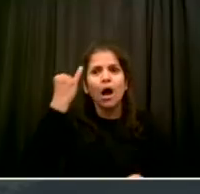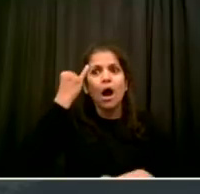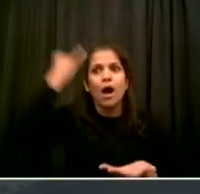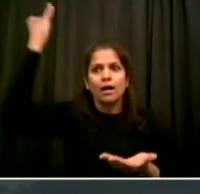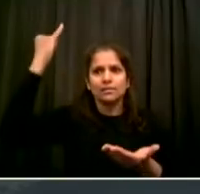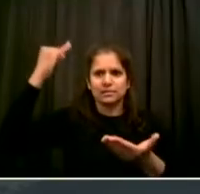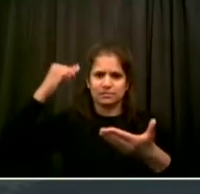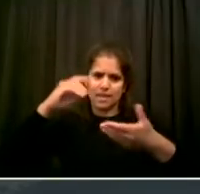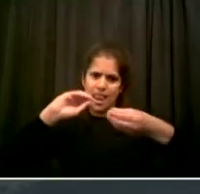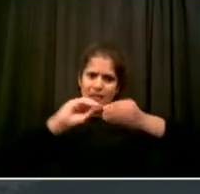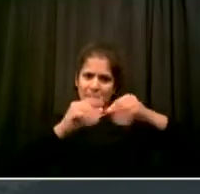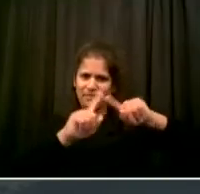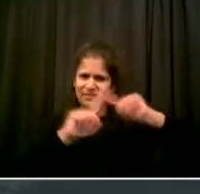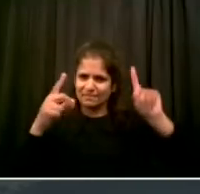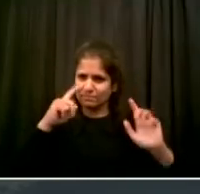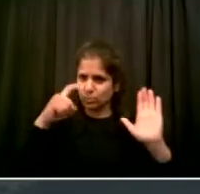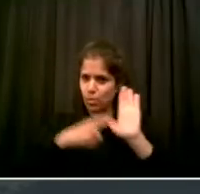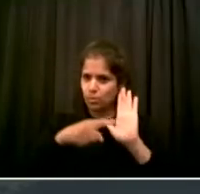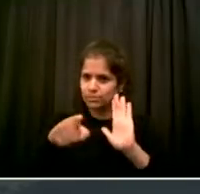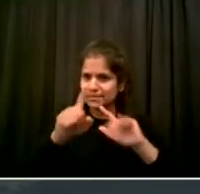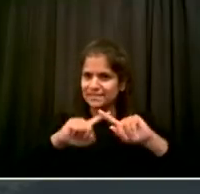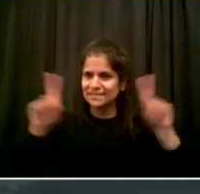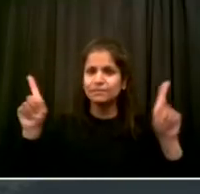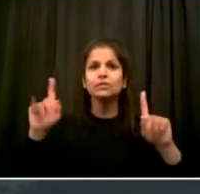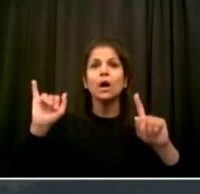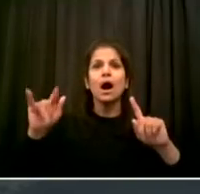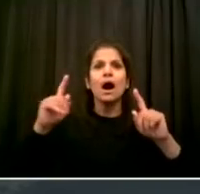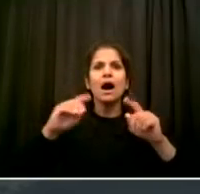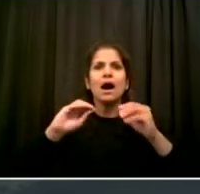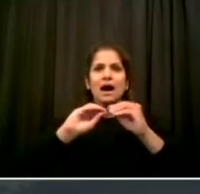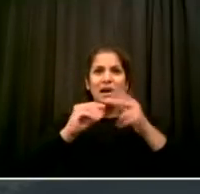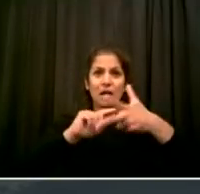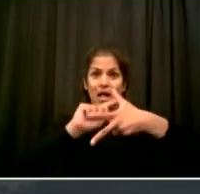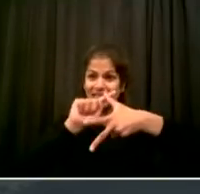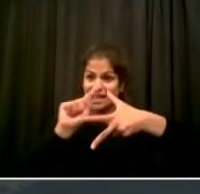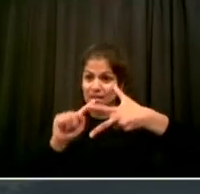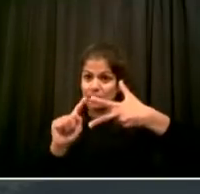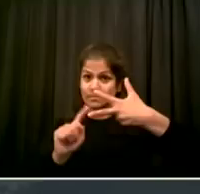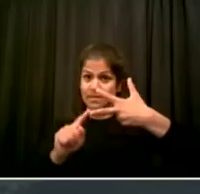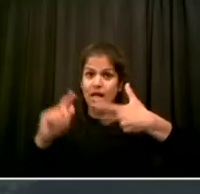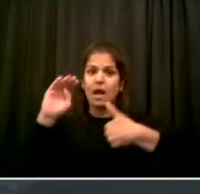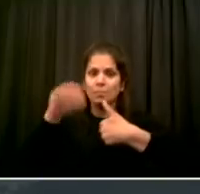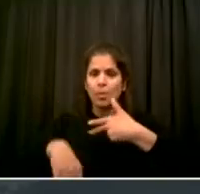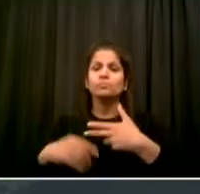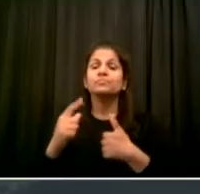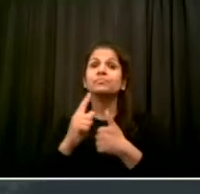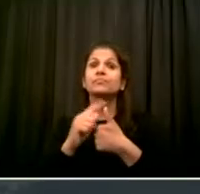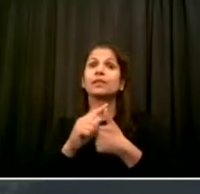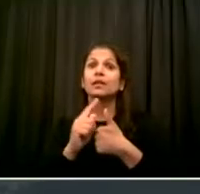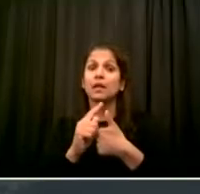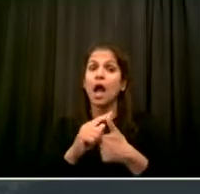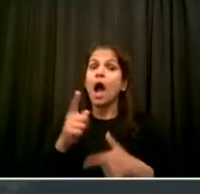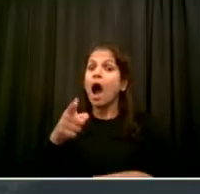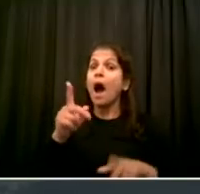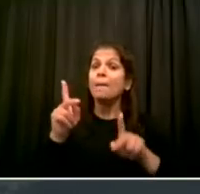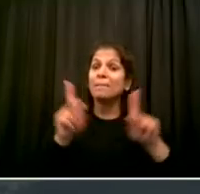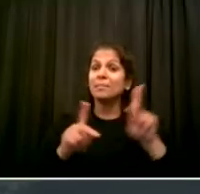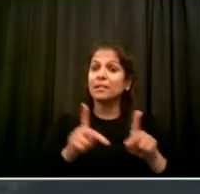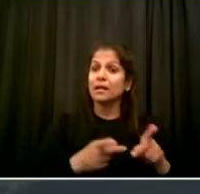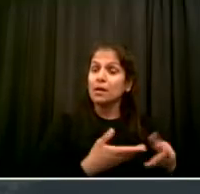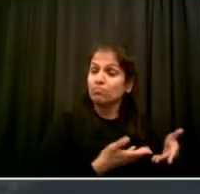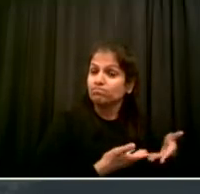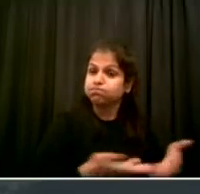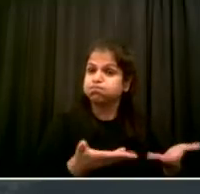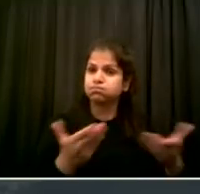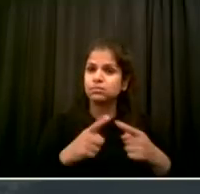city that we're talking now in terms of these thresholds. So the first one is the daily number of people admitted to hospitals for suspected COVID-19. Remember, we